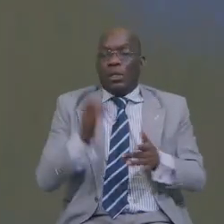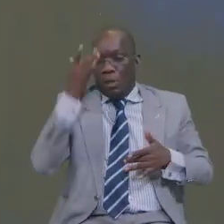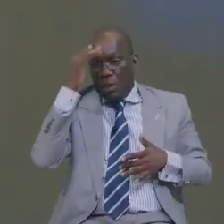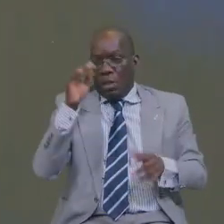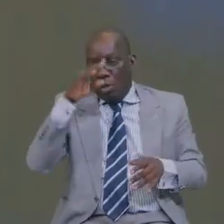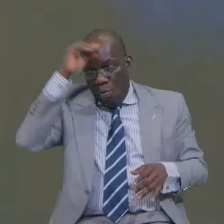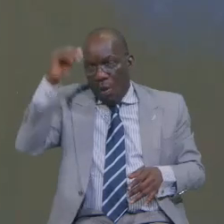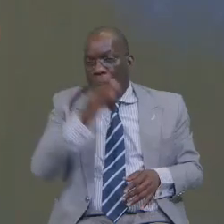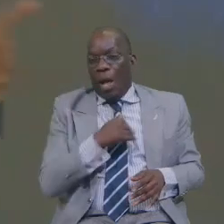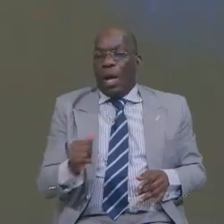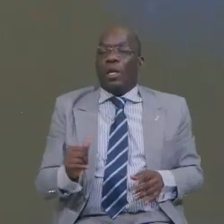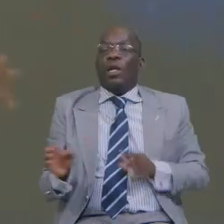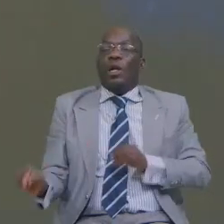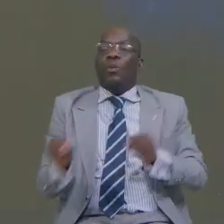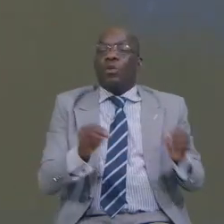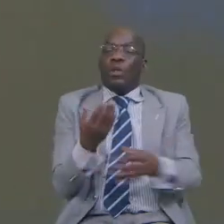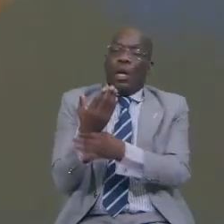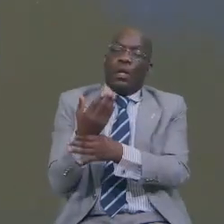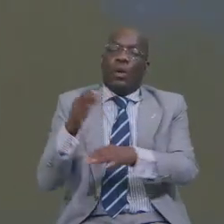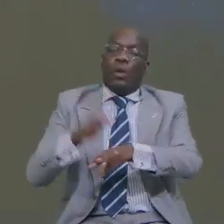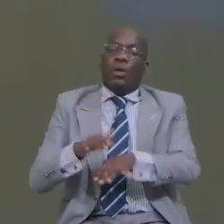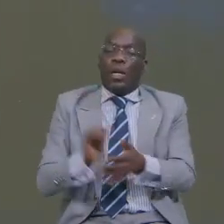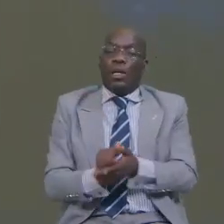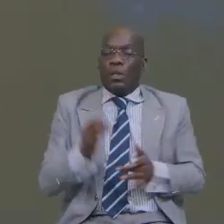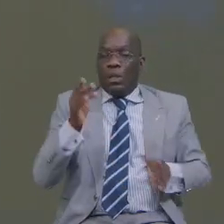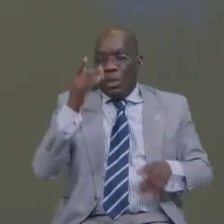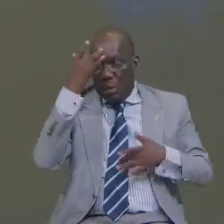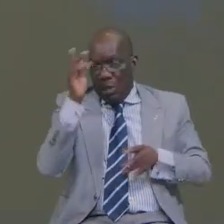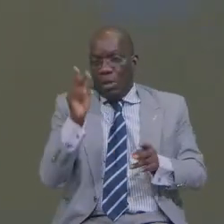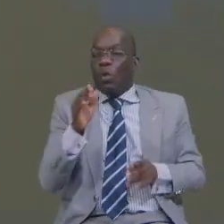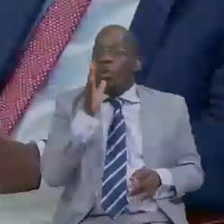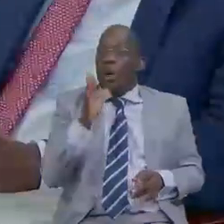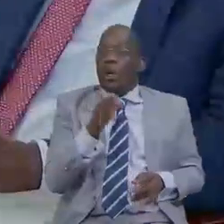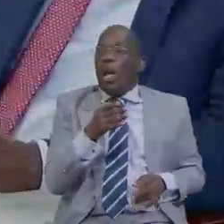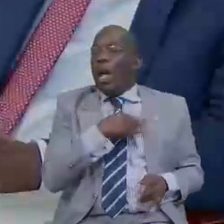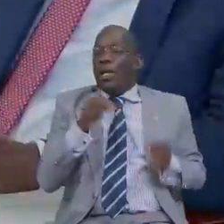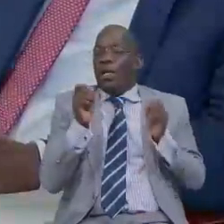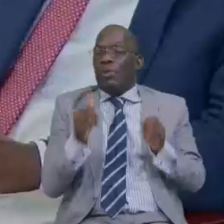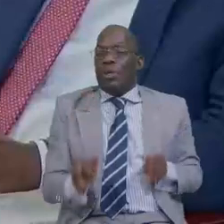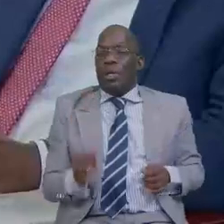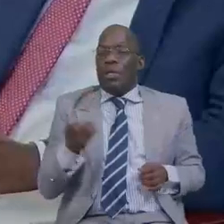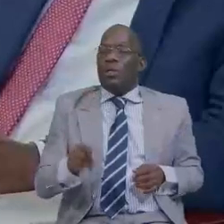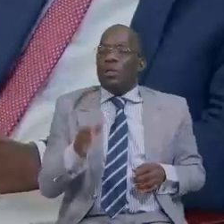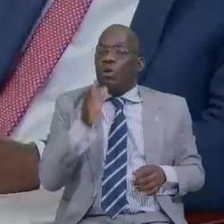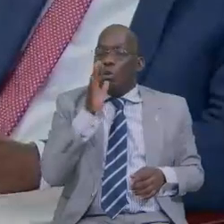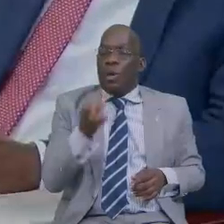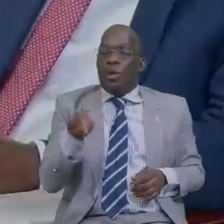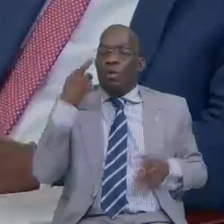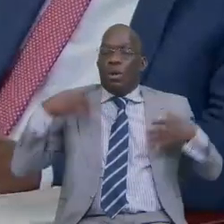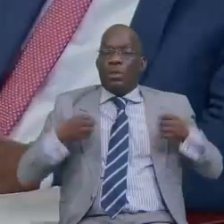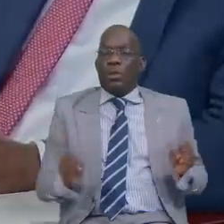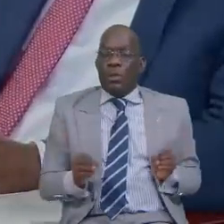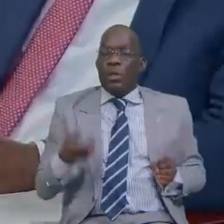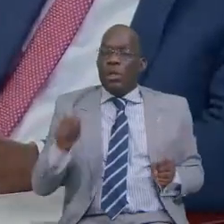her, instantaneously the woman was healed. The Lord is telling us, you are in